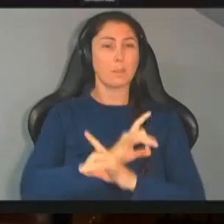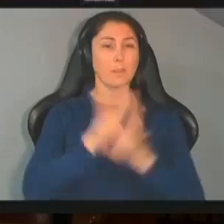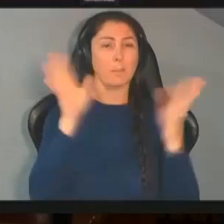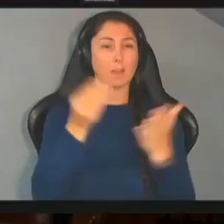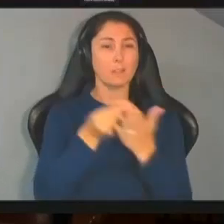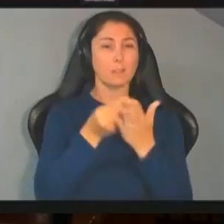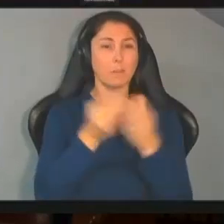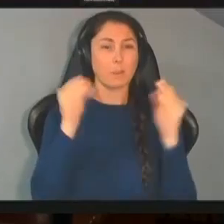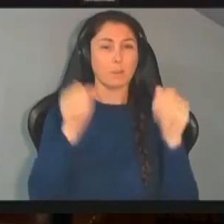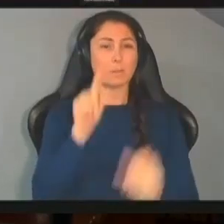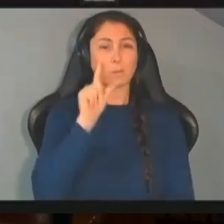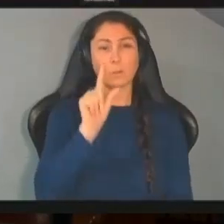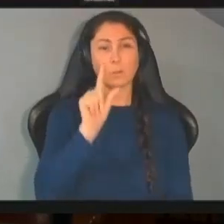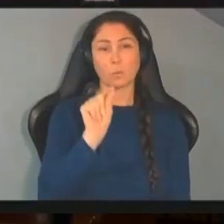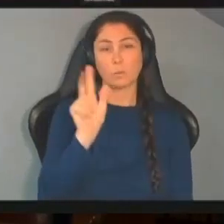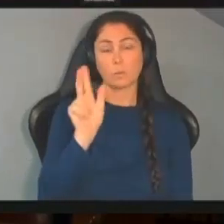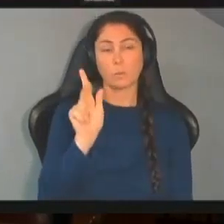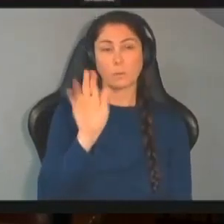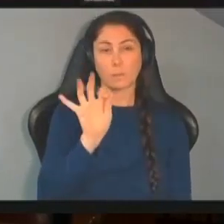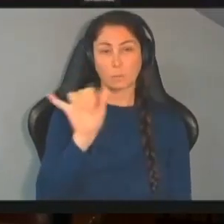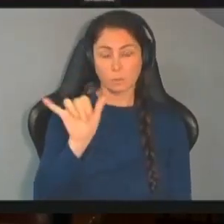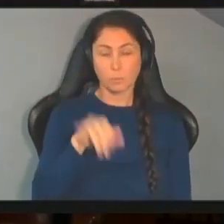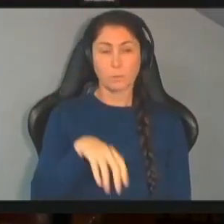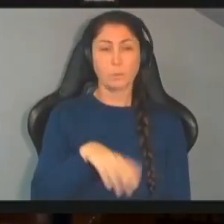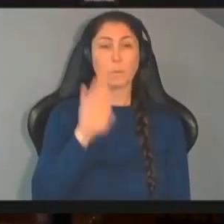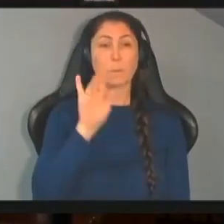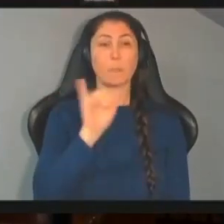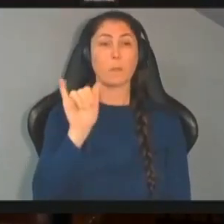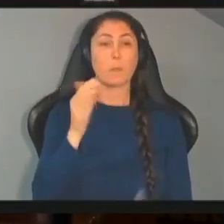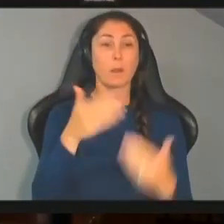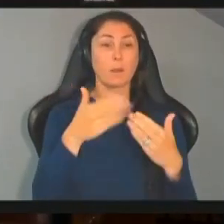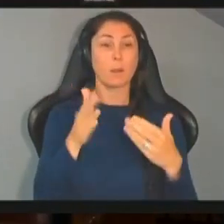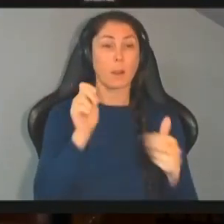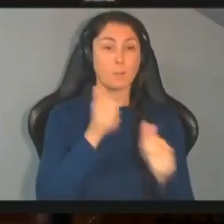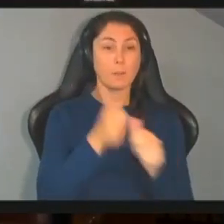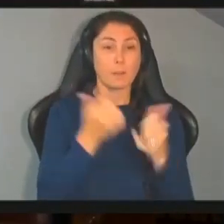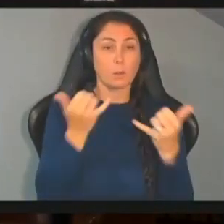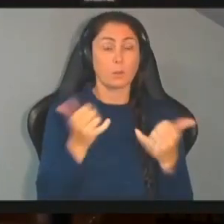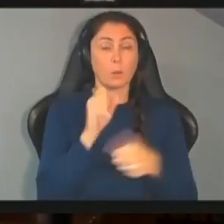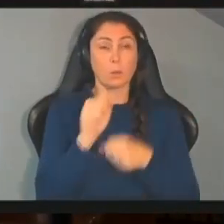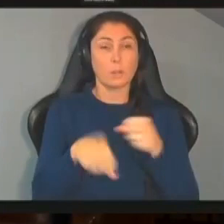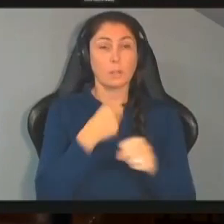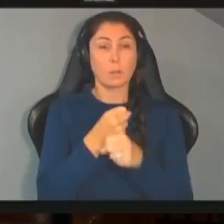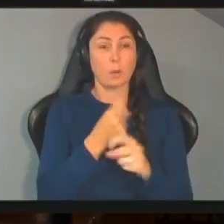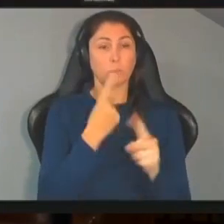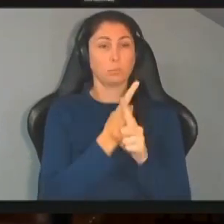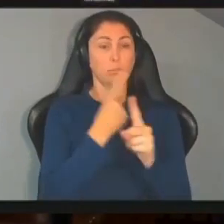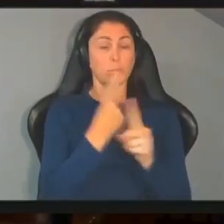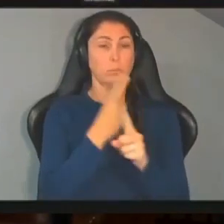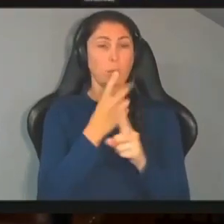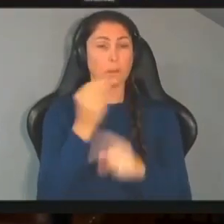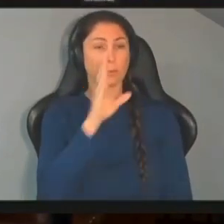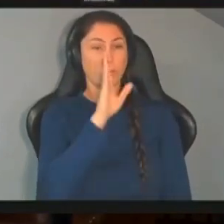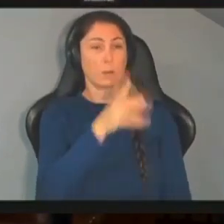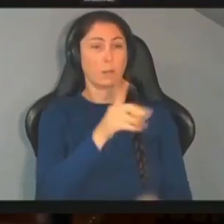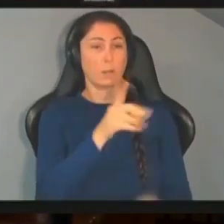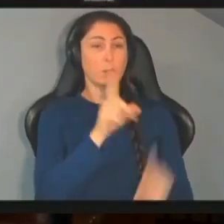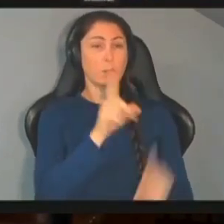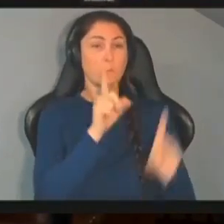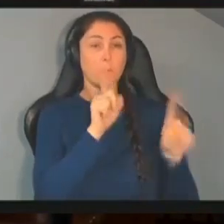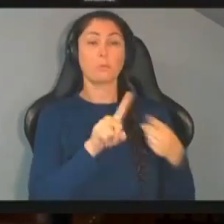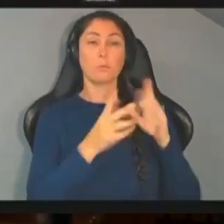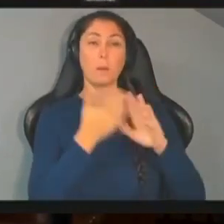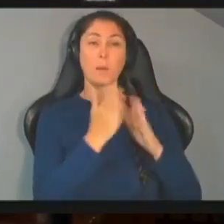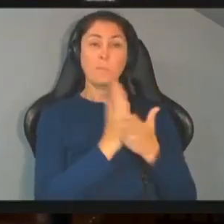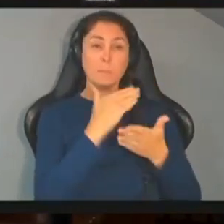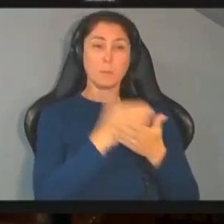for the 2023 fiscal year by further updating current year appropriations in direct response to operating budget